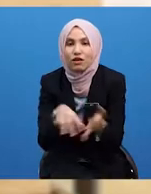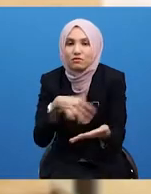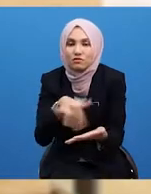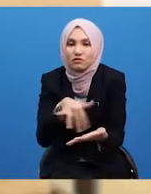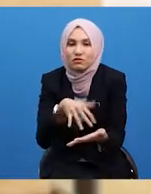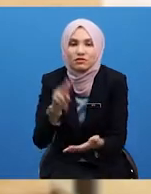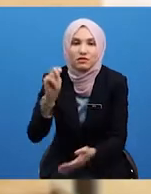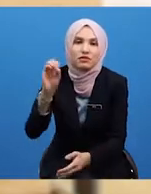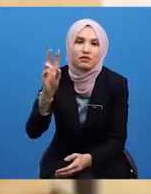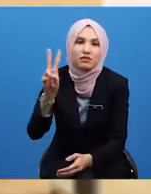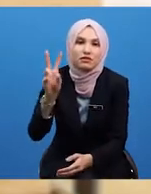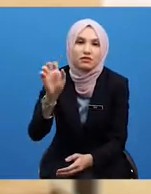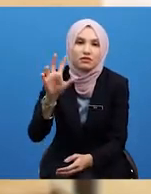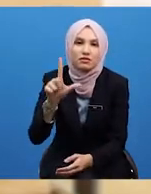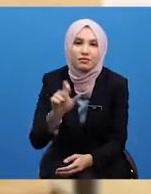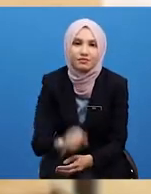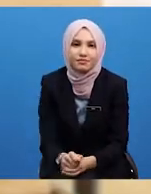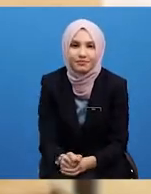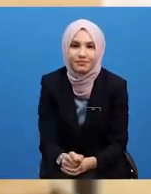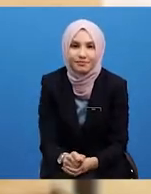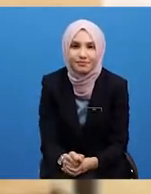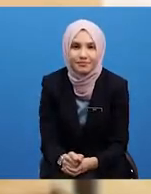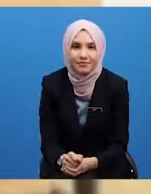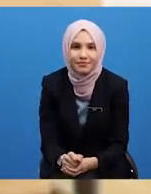novel. Would it be wrong?